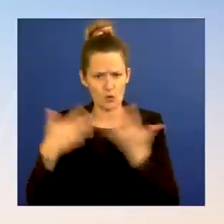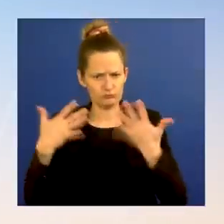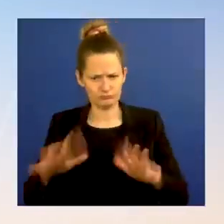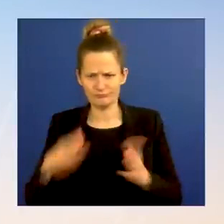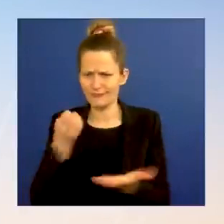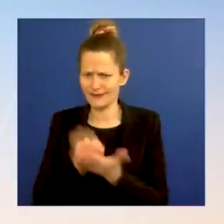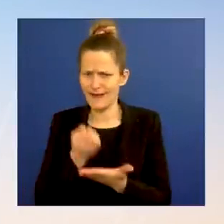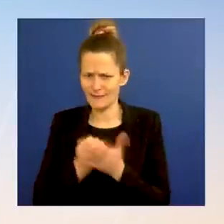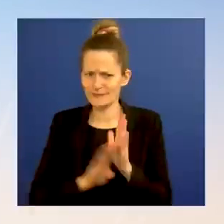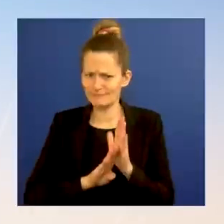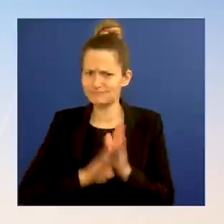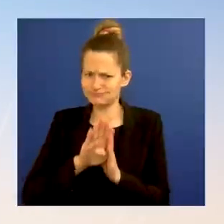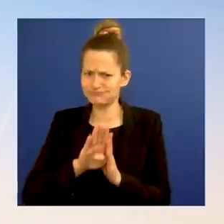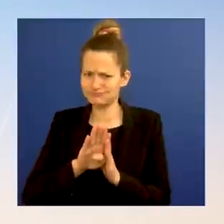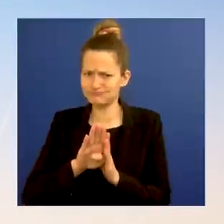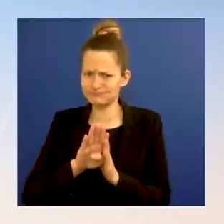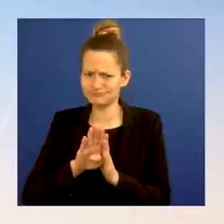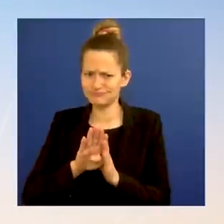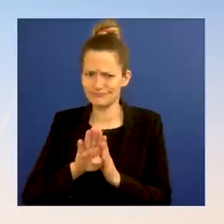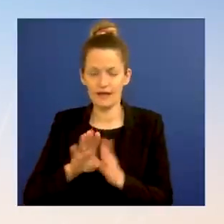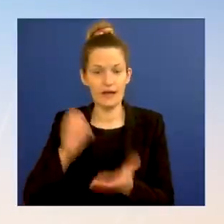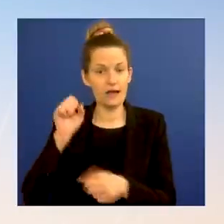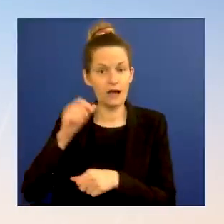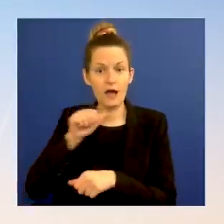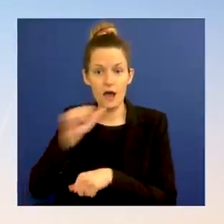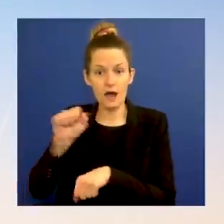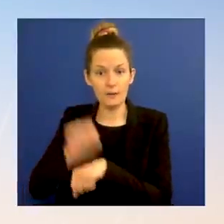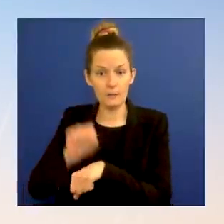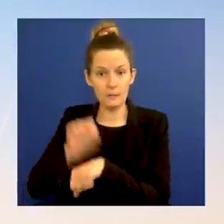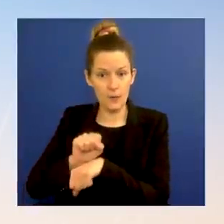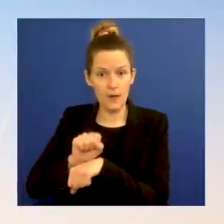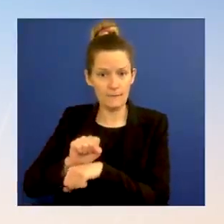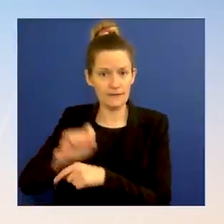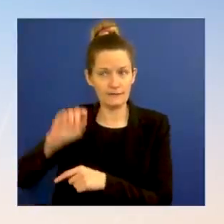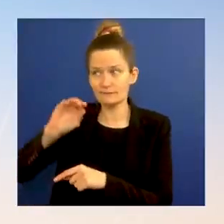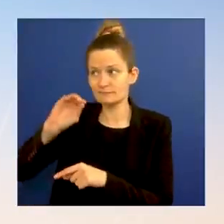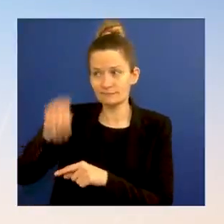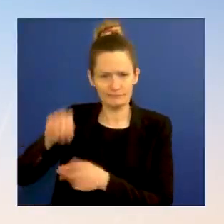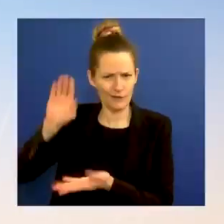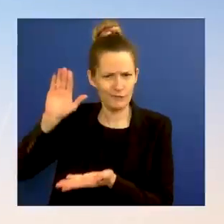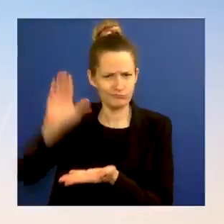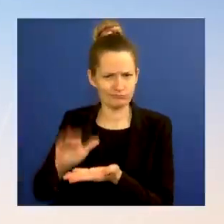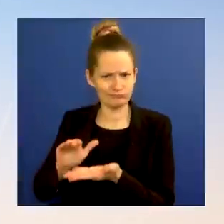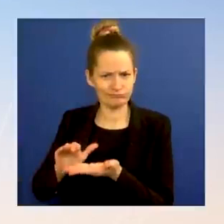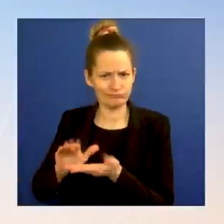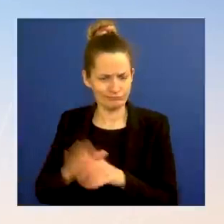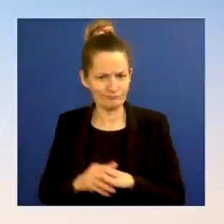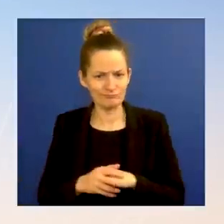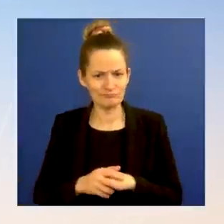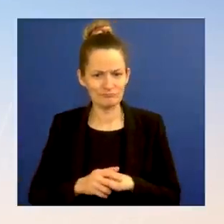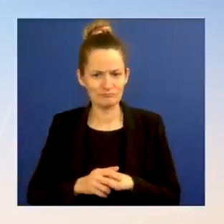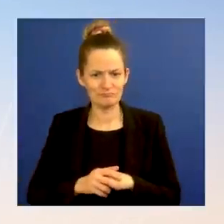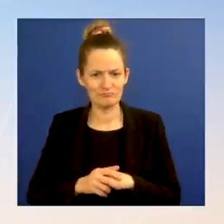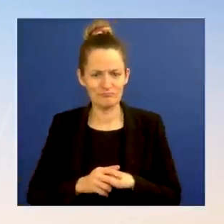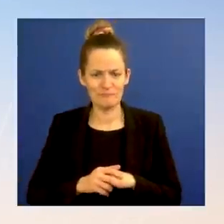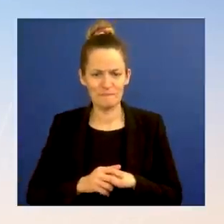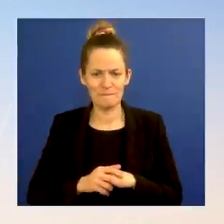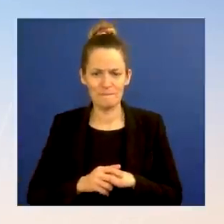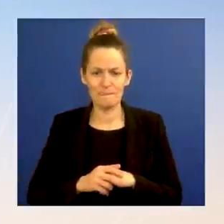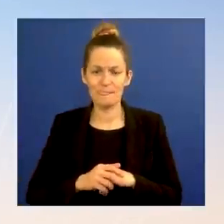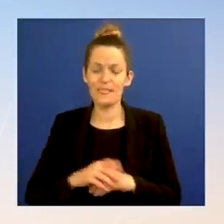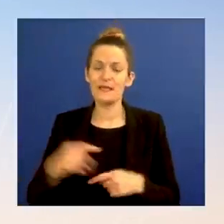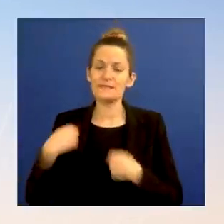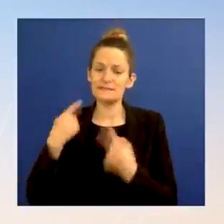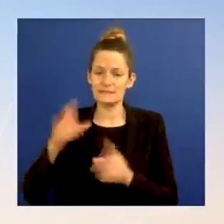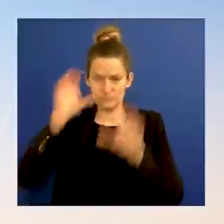participation rate ticked up, reaching a new pandemic high. Since President Biden took office, the economy created 7.4